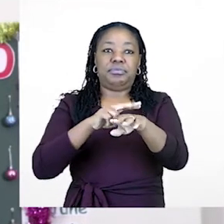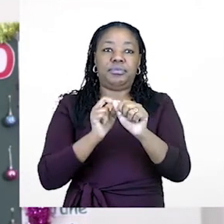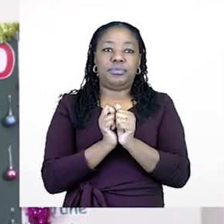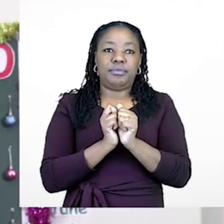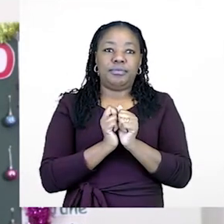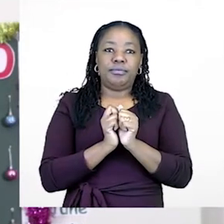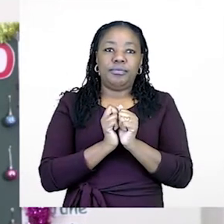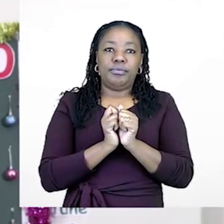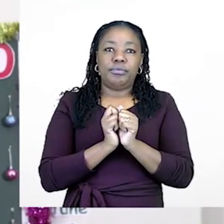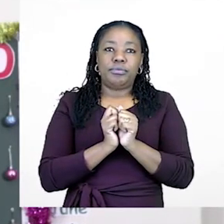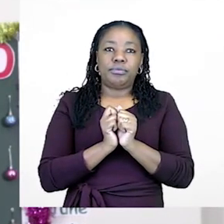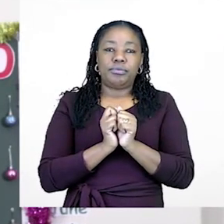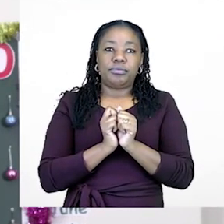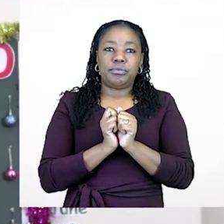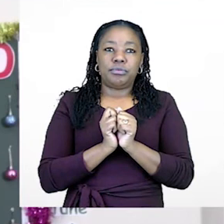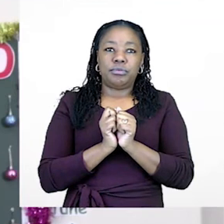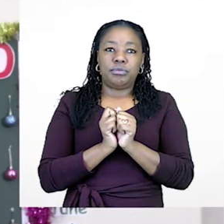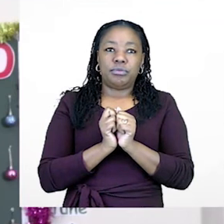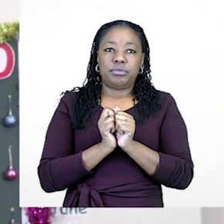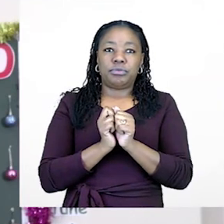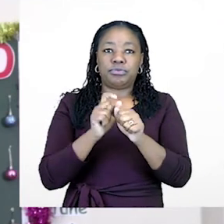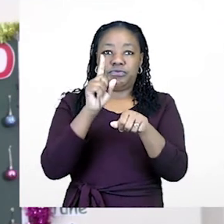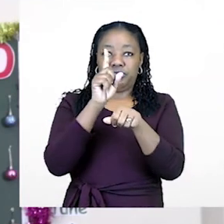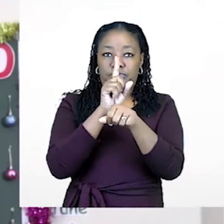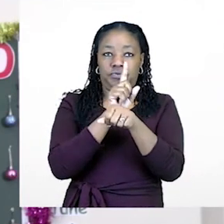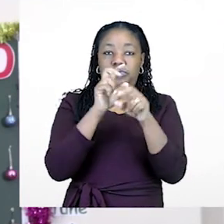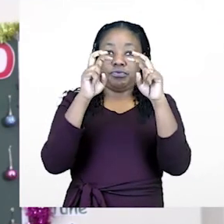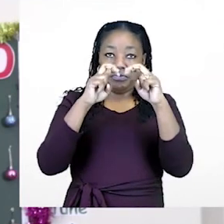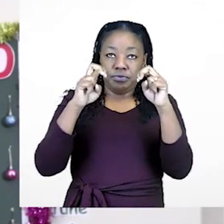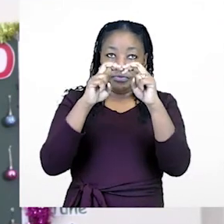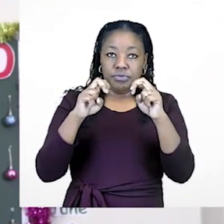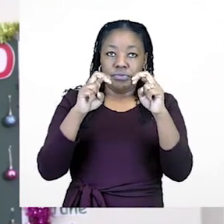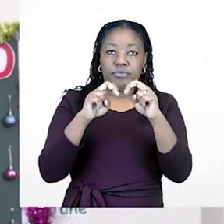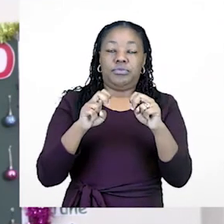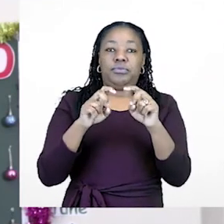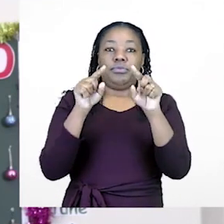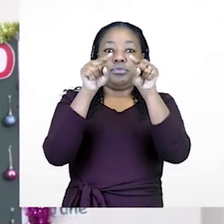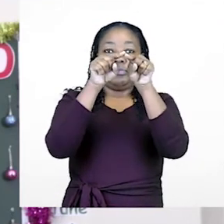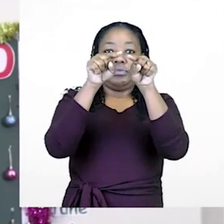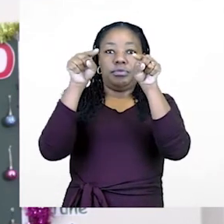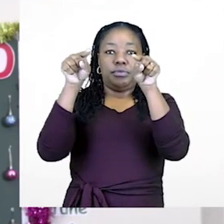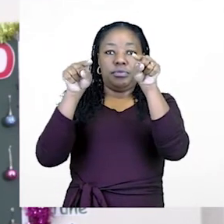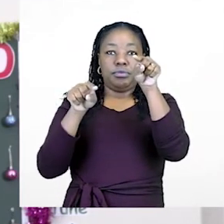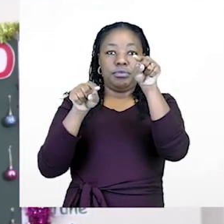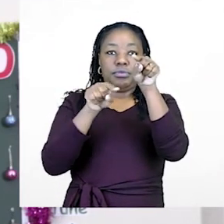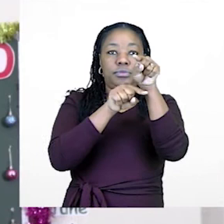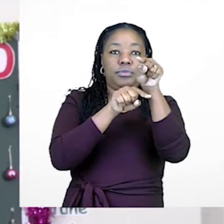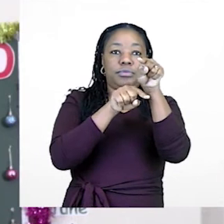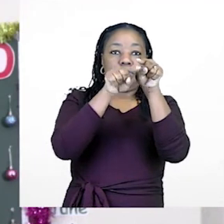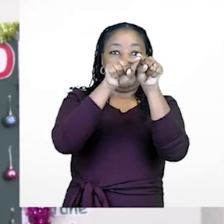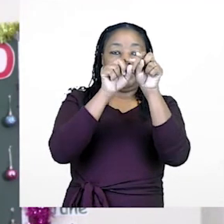first find the square. Now remember, when you're looking for a shape, you need to